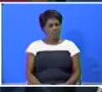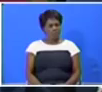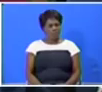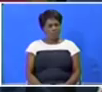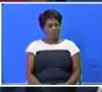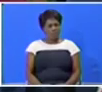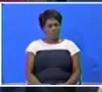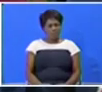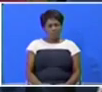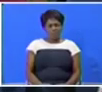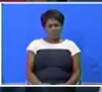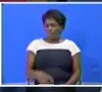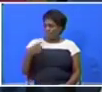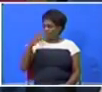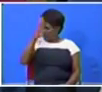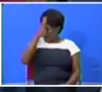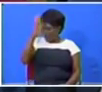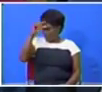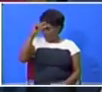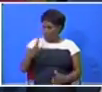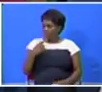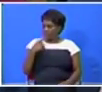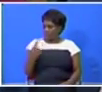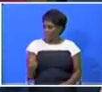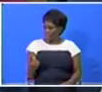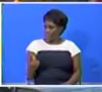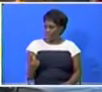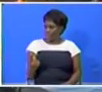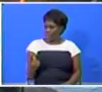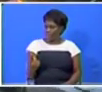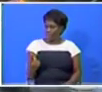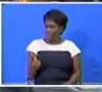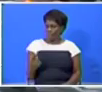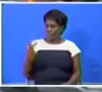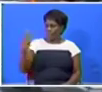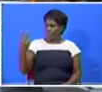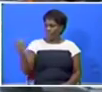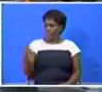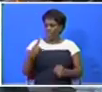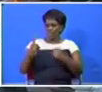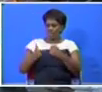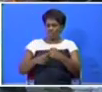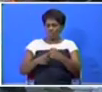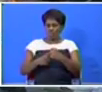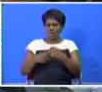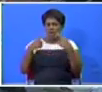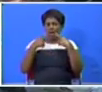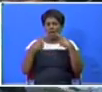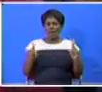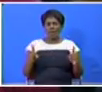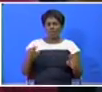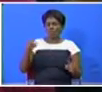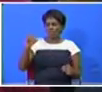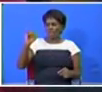Ken Lusaka informed the IBC's Code of Conduct Enforcement Committee that on the 2nd of June, after he was cleared by IBC